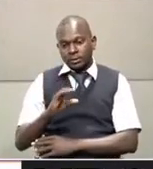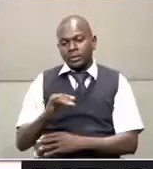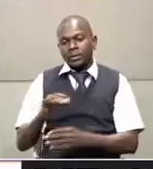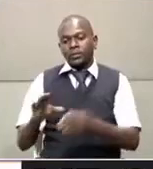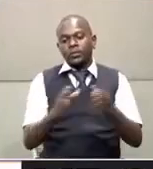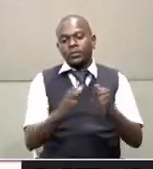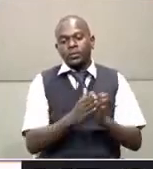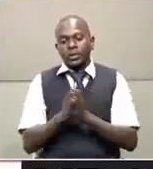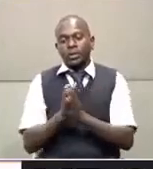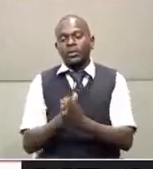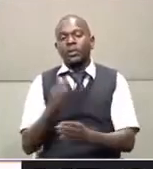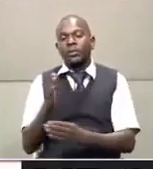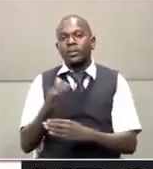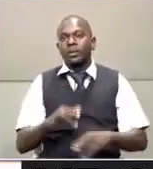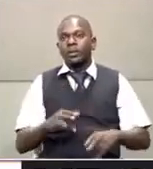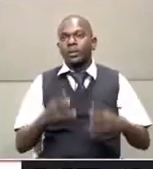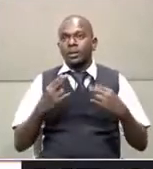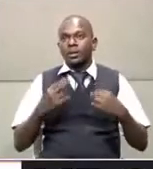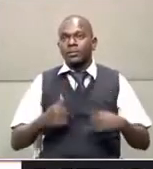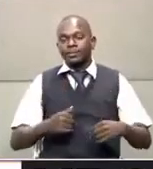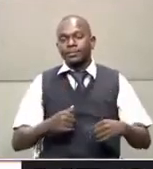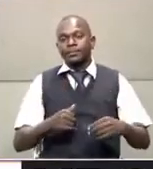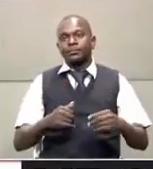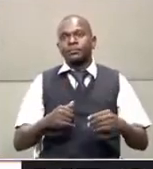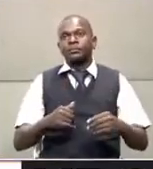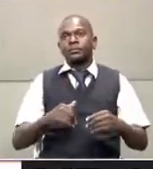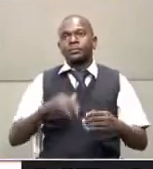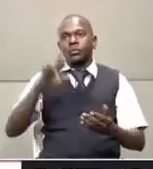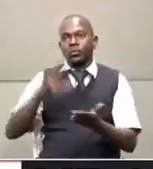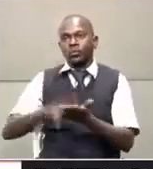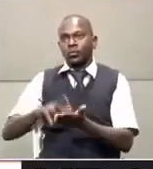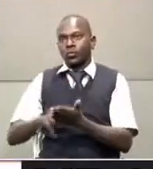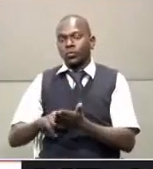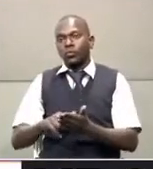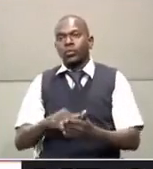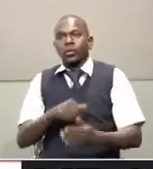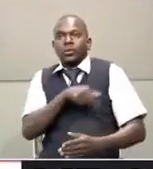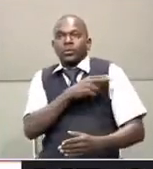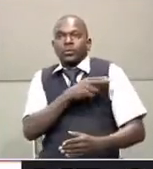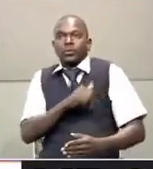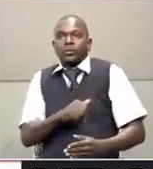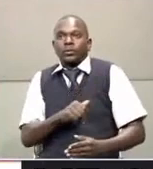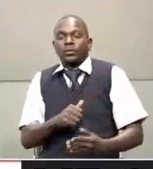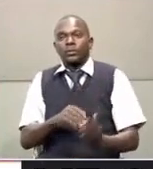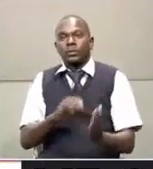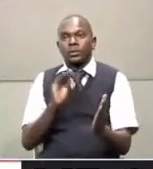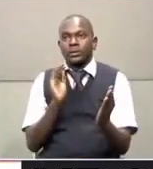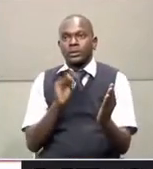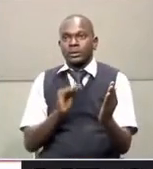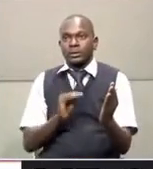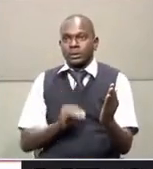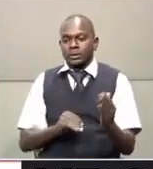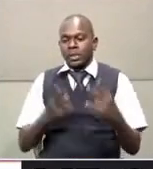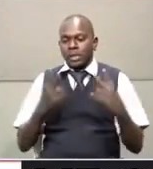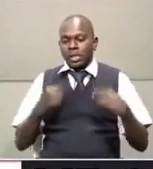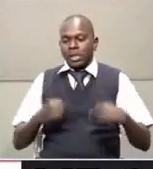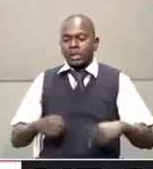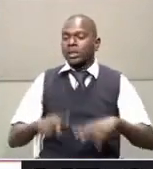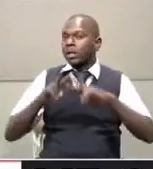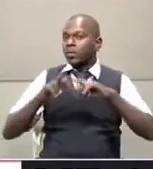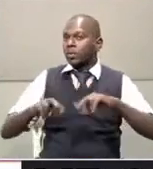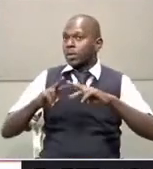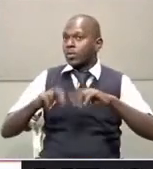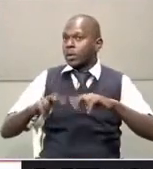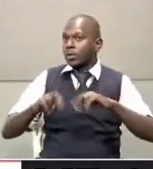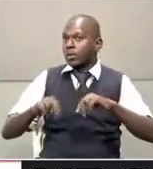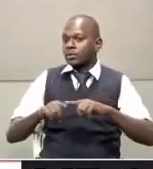Health, accredits hospitals in this country that do pre-boarding health checks